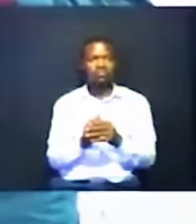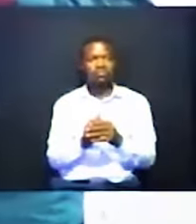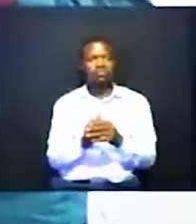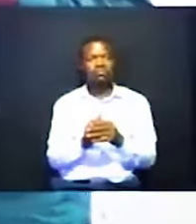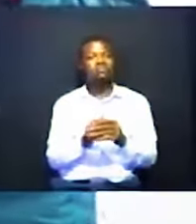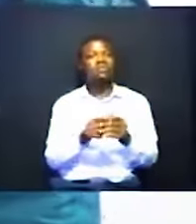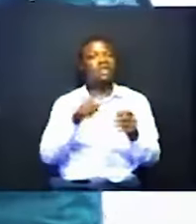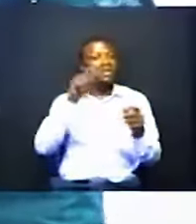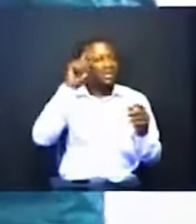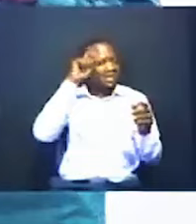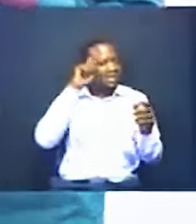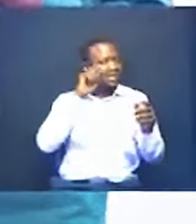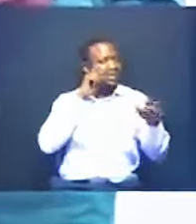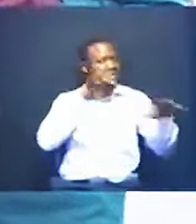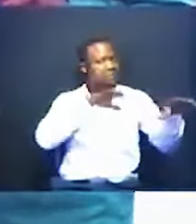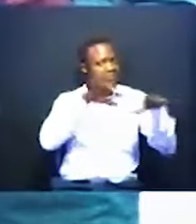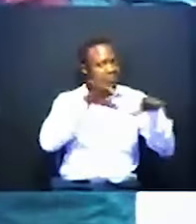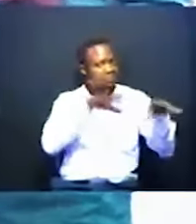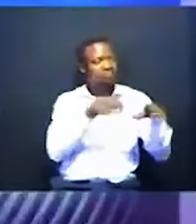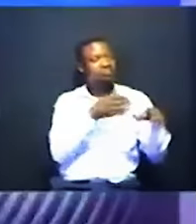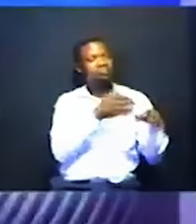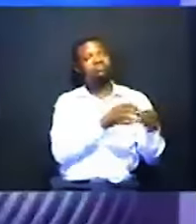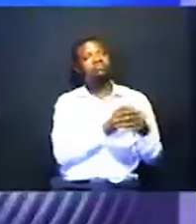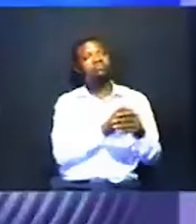Sexual immorality.